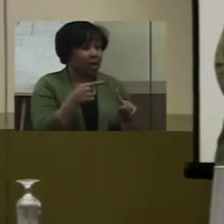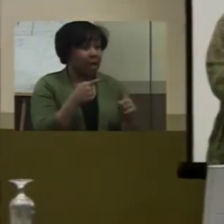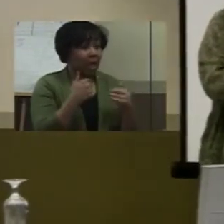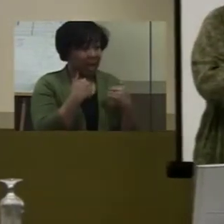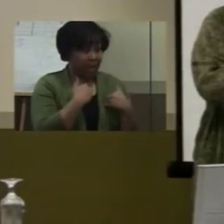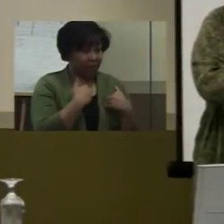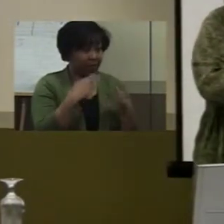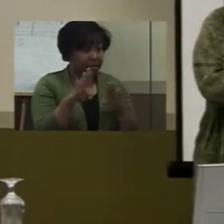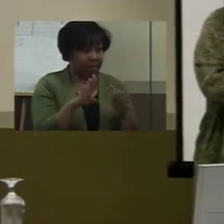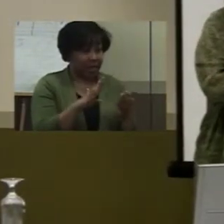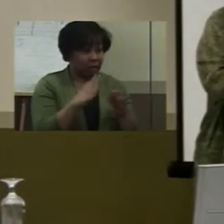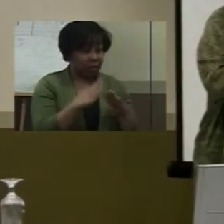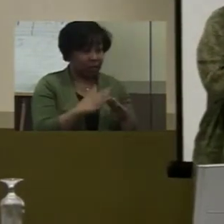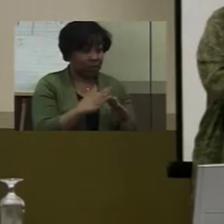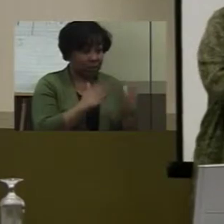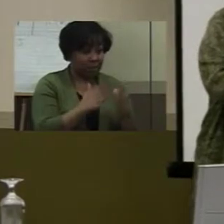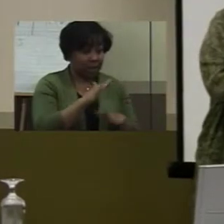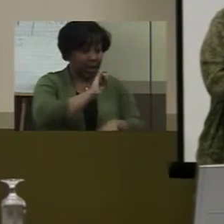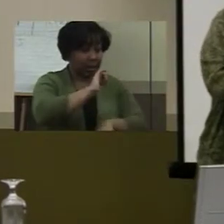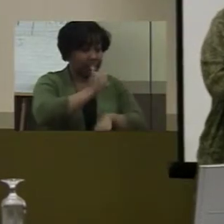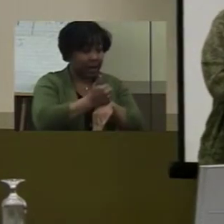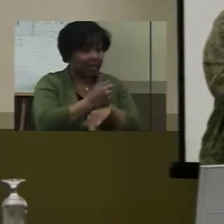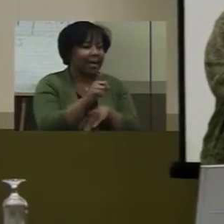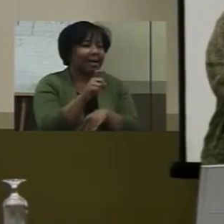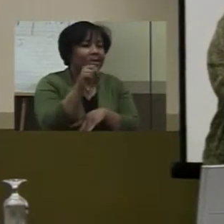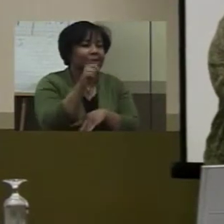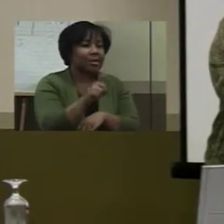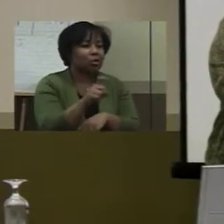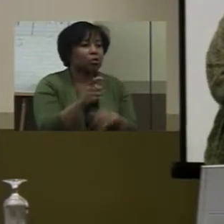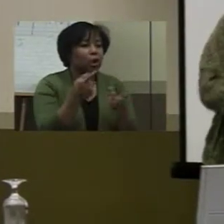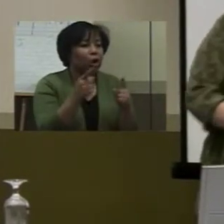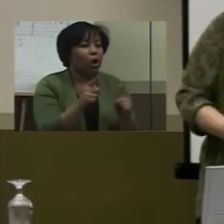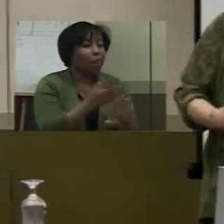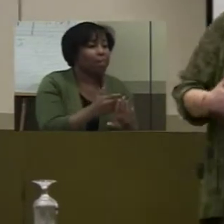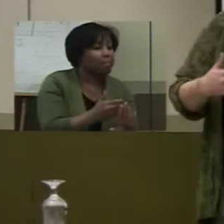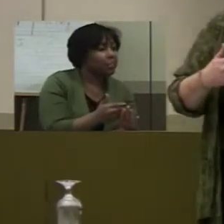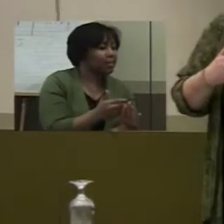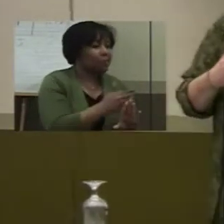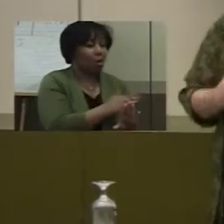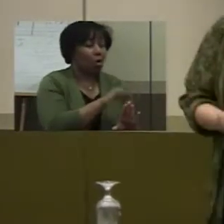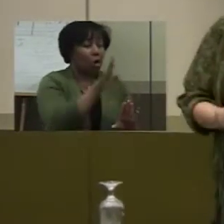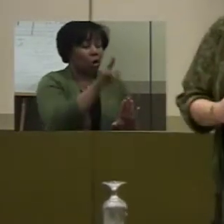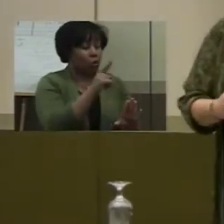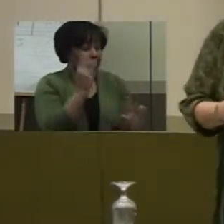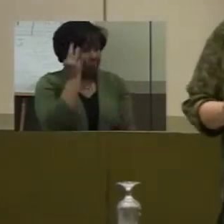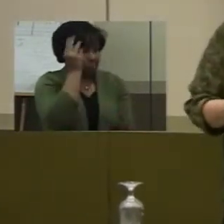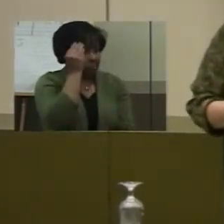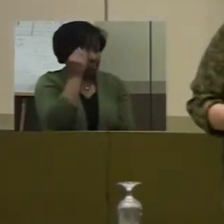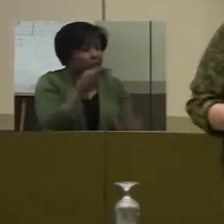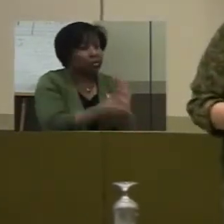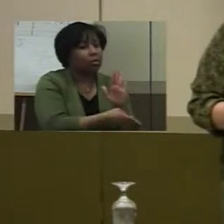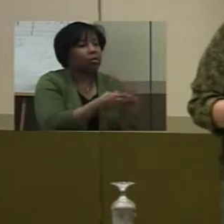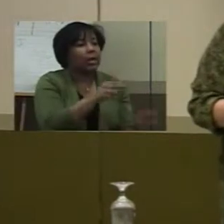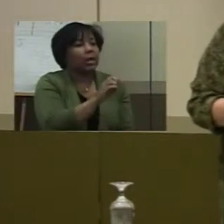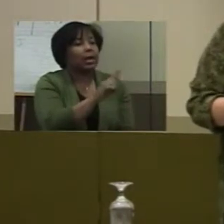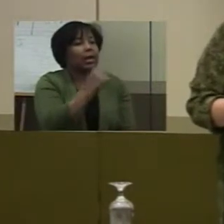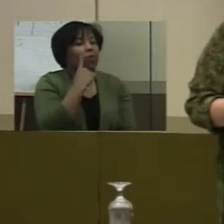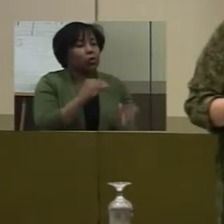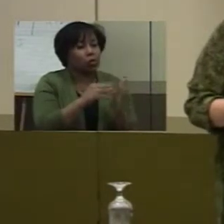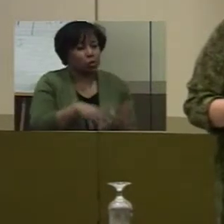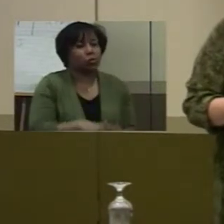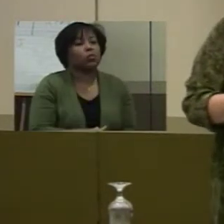having a behavior intervention plan in place needs to occur before you would even consider the ED label for